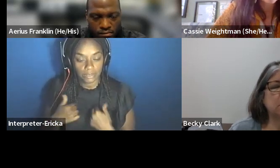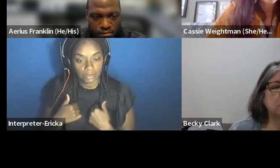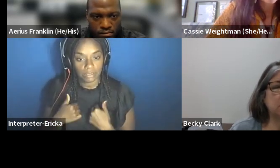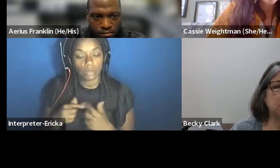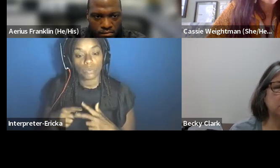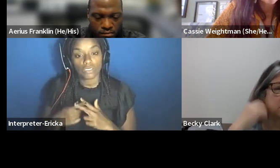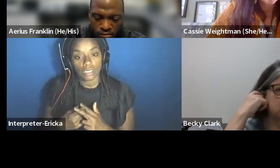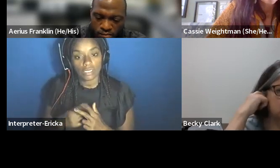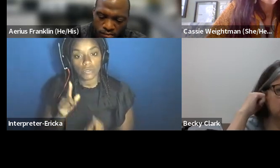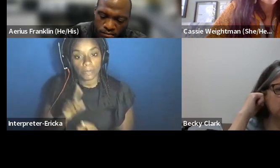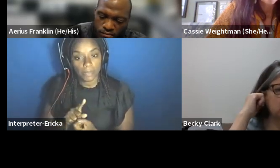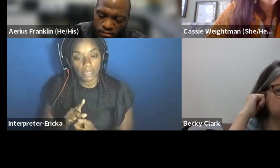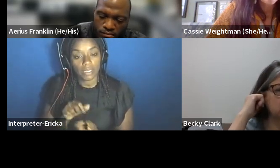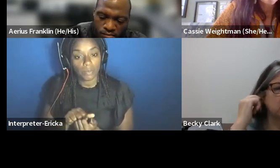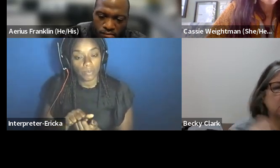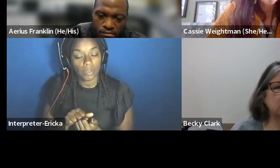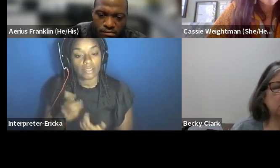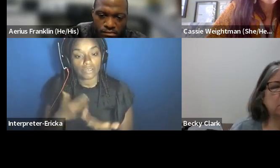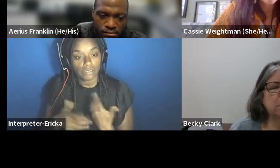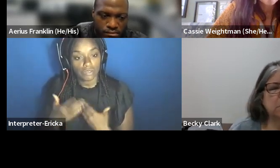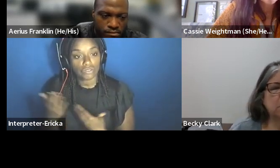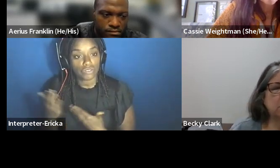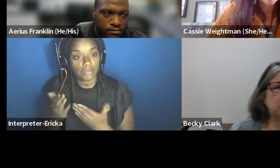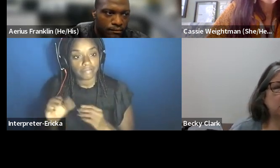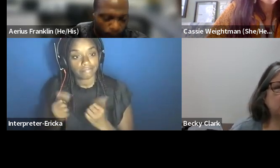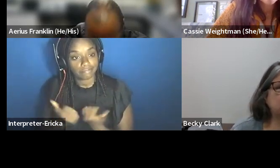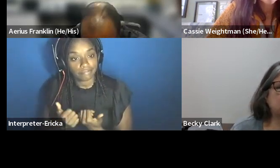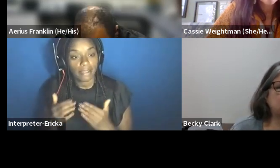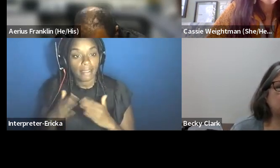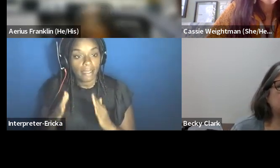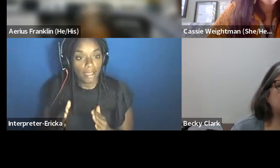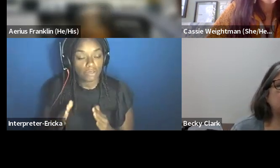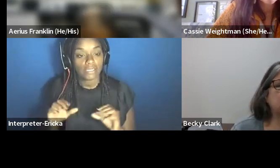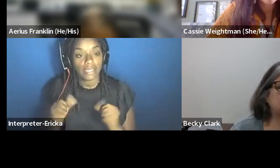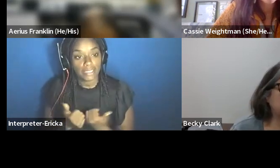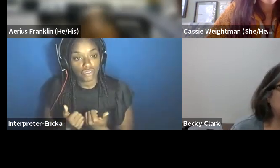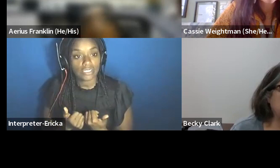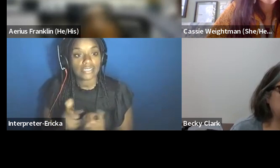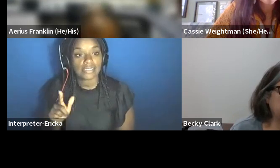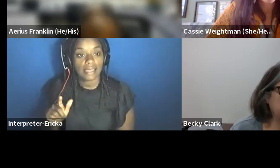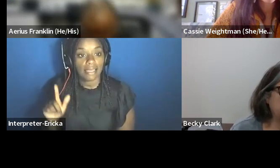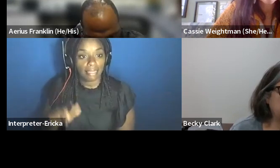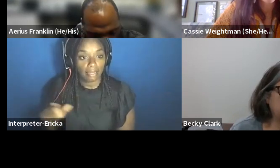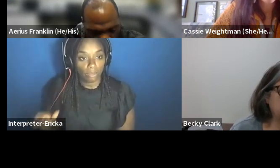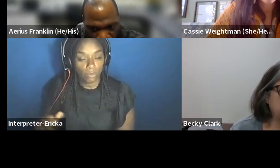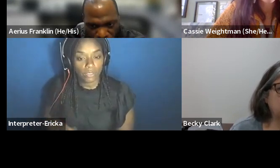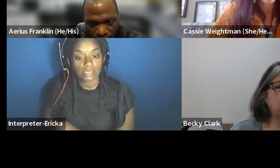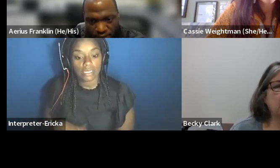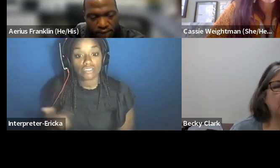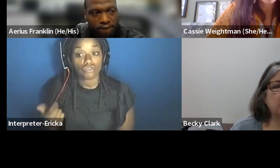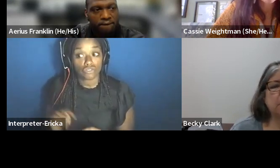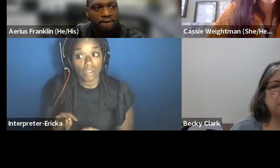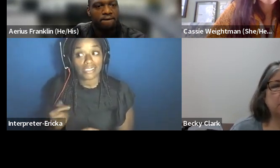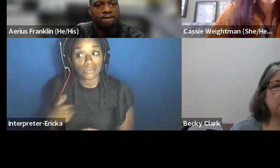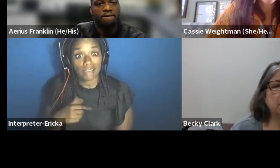with our social service agencies, our housing agencies and landlords to try to have actual